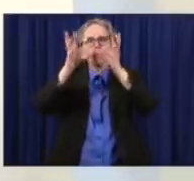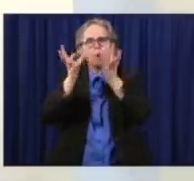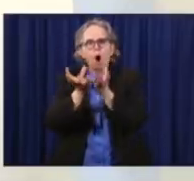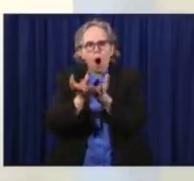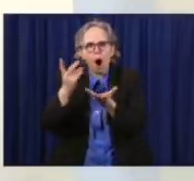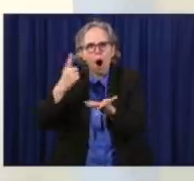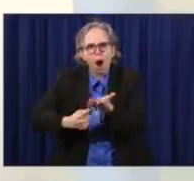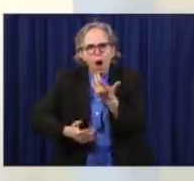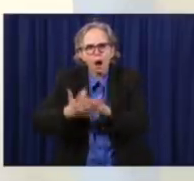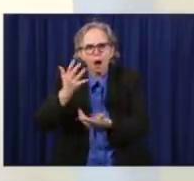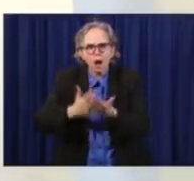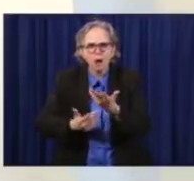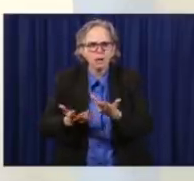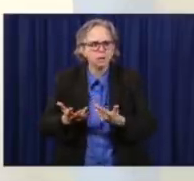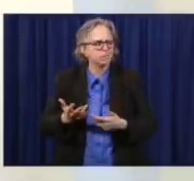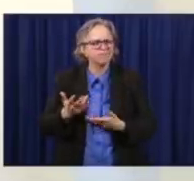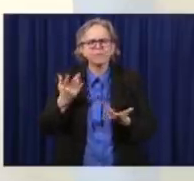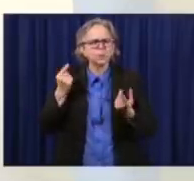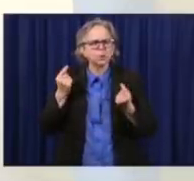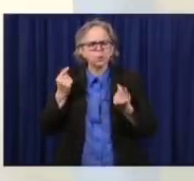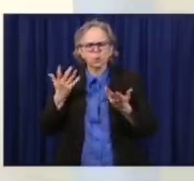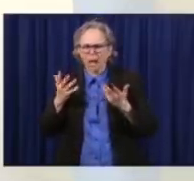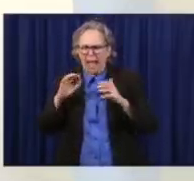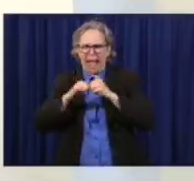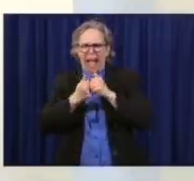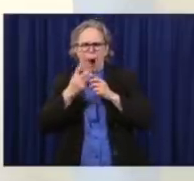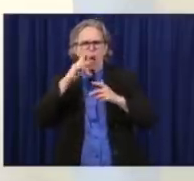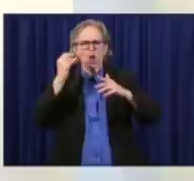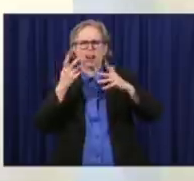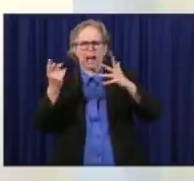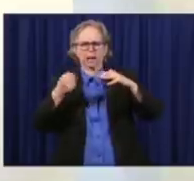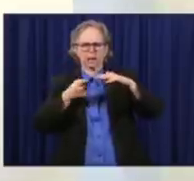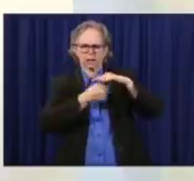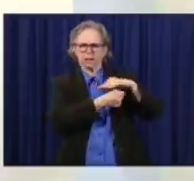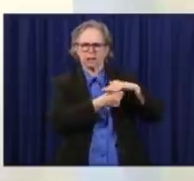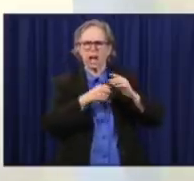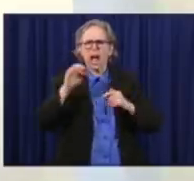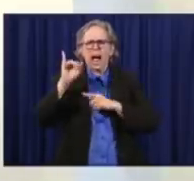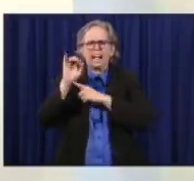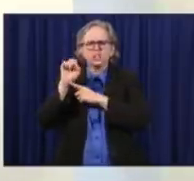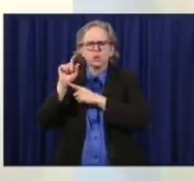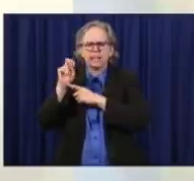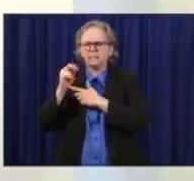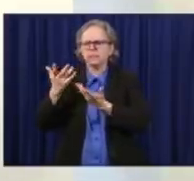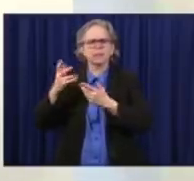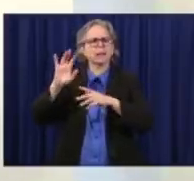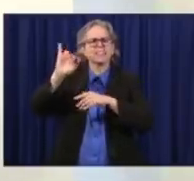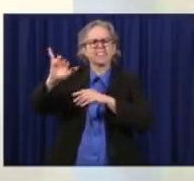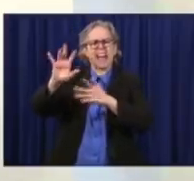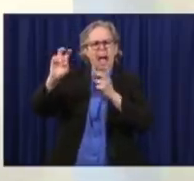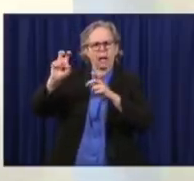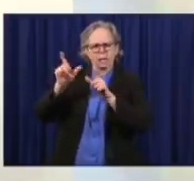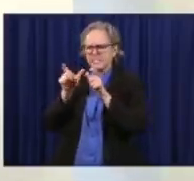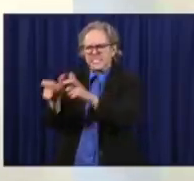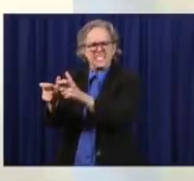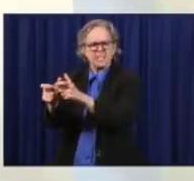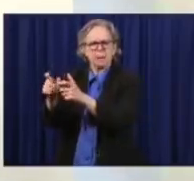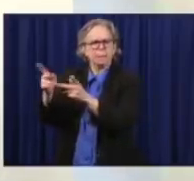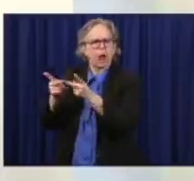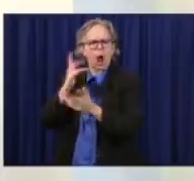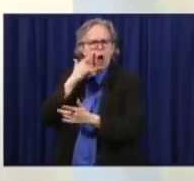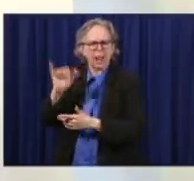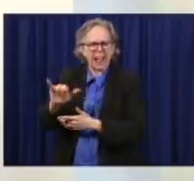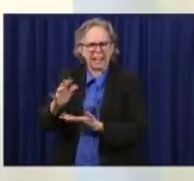quarantine facilities should be made available for the mildly ill who can't really do that. And that's